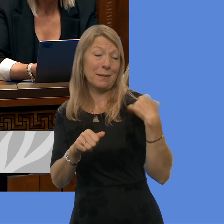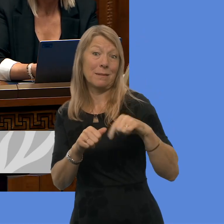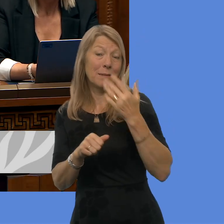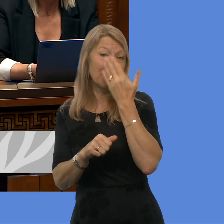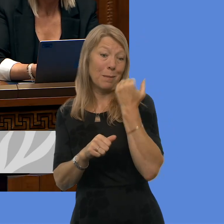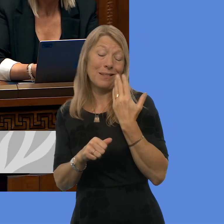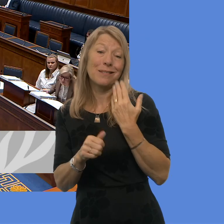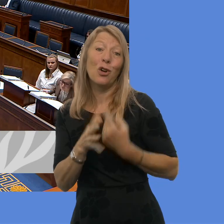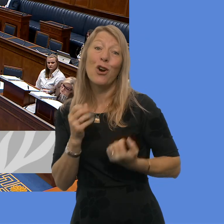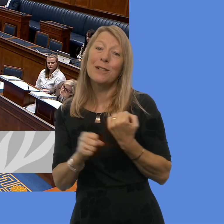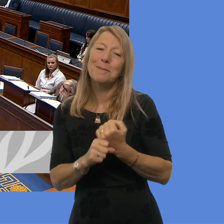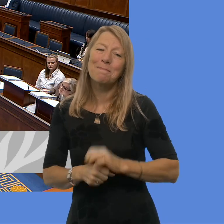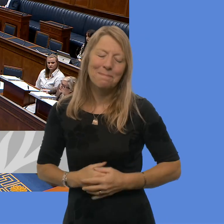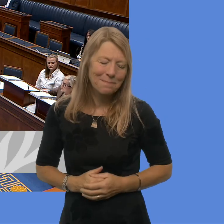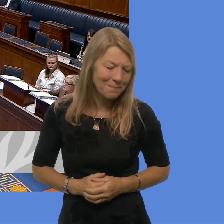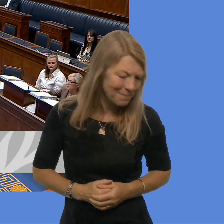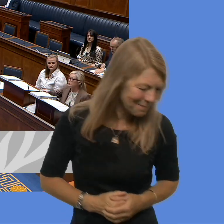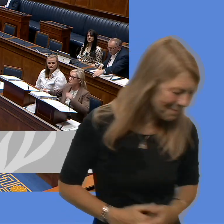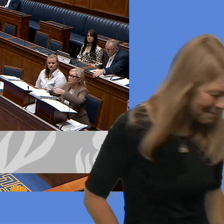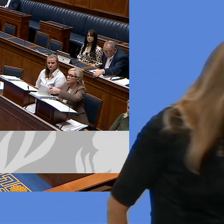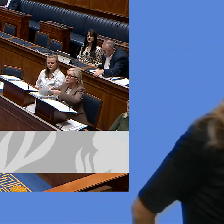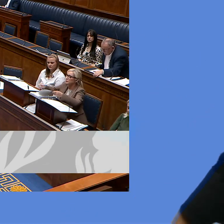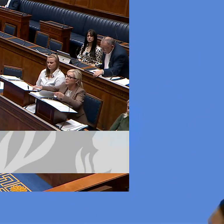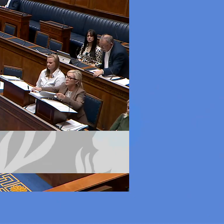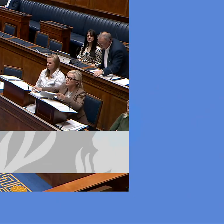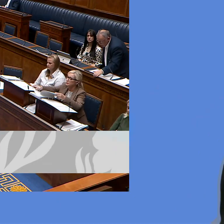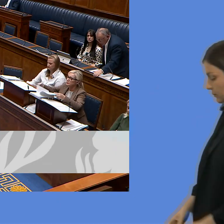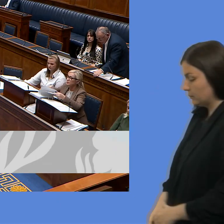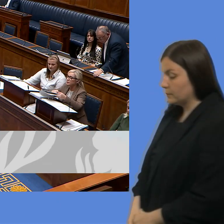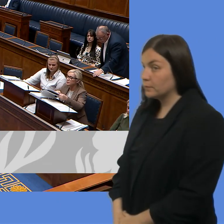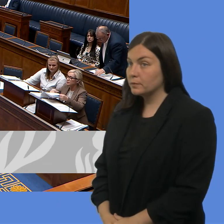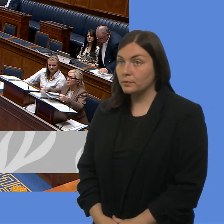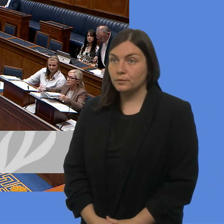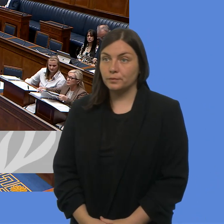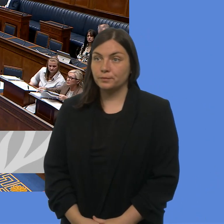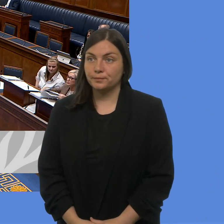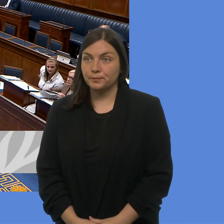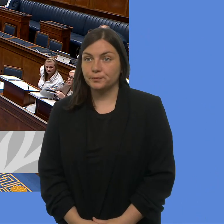just past. Call Malaysia McHugh. I've got a pre-last